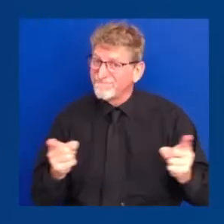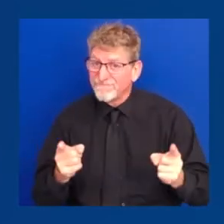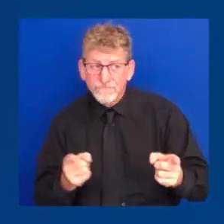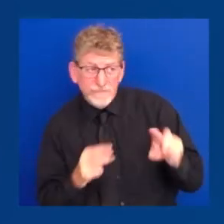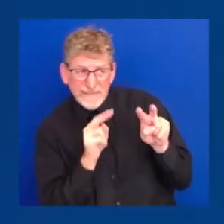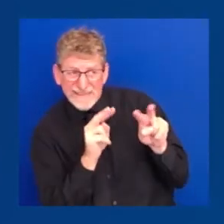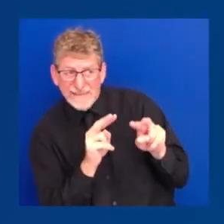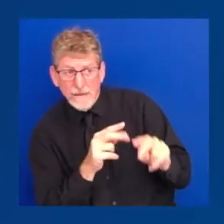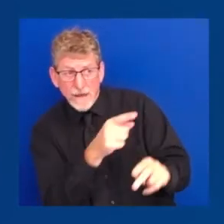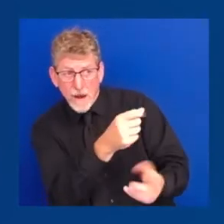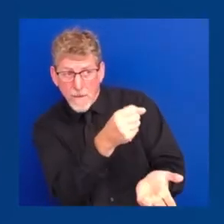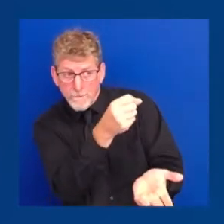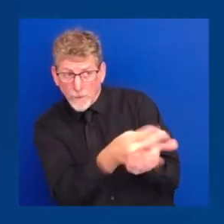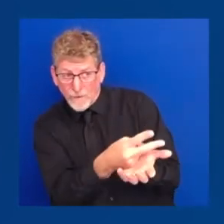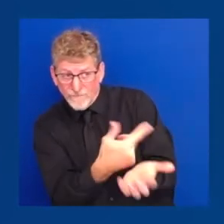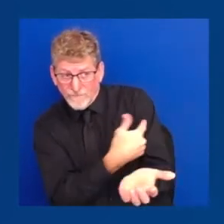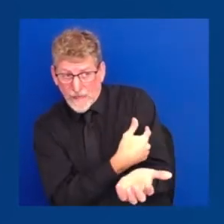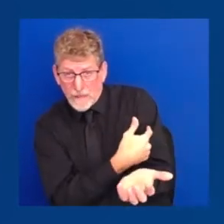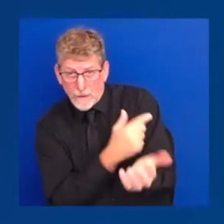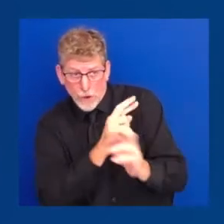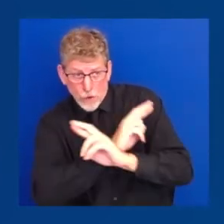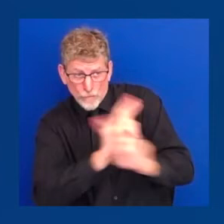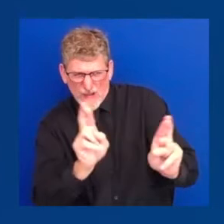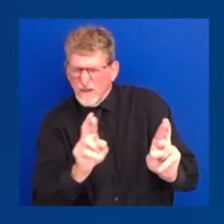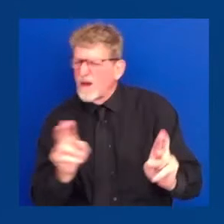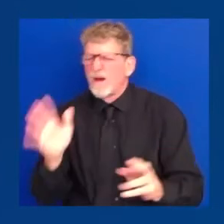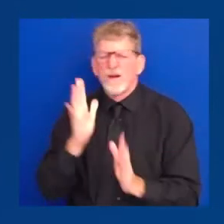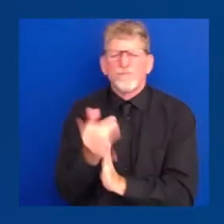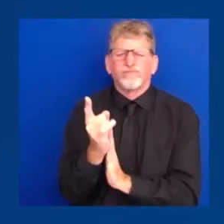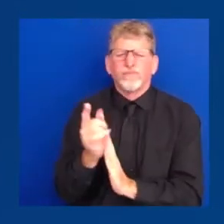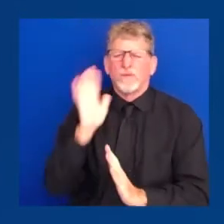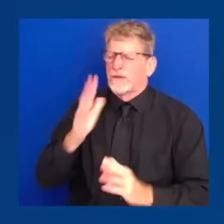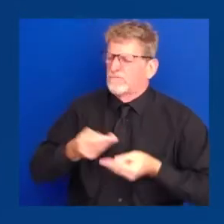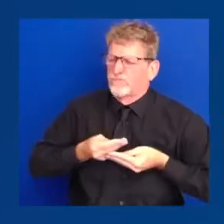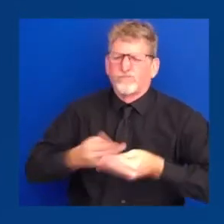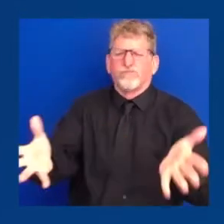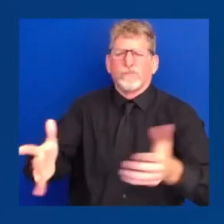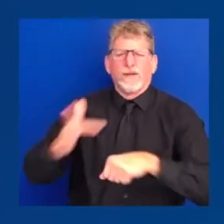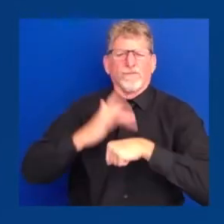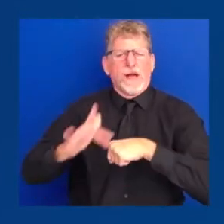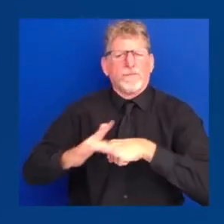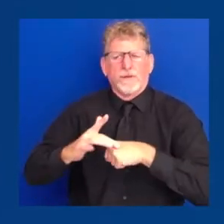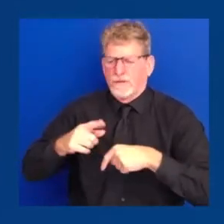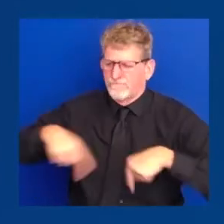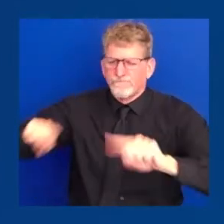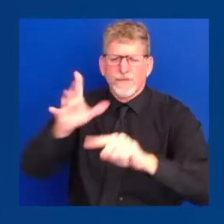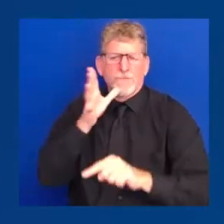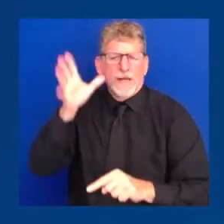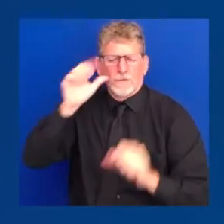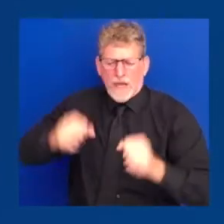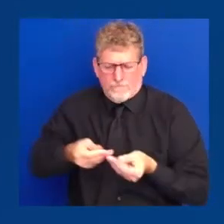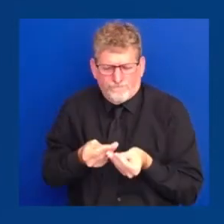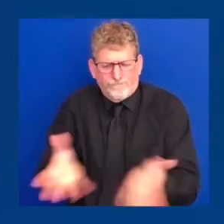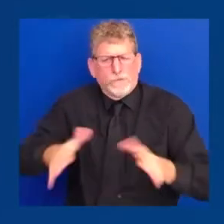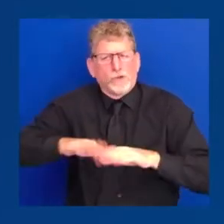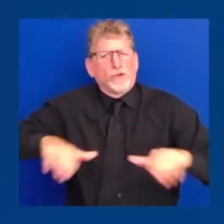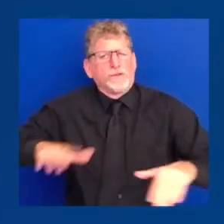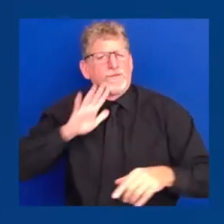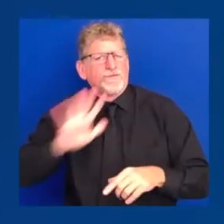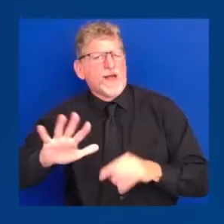prepared to help parents vaccinate their youngest kids at thousands of trusted and convenient locations across the